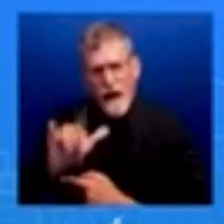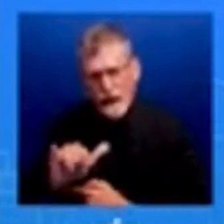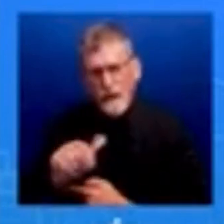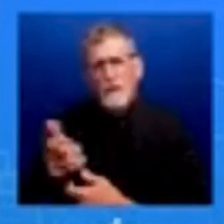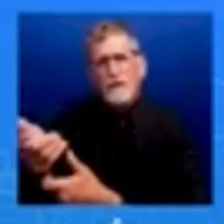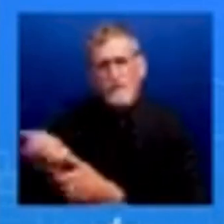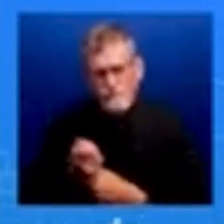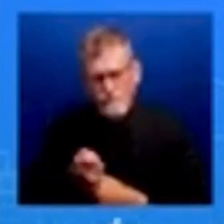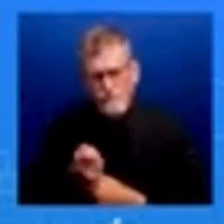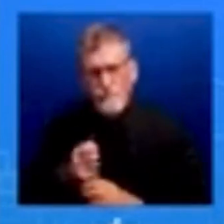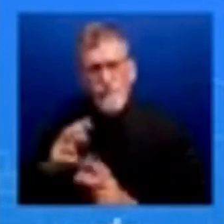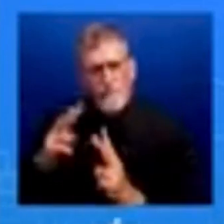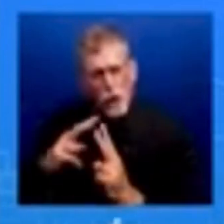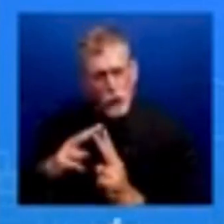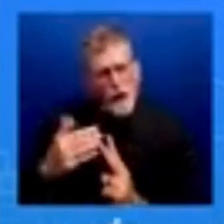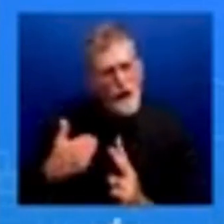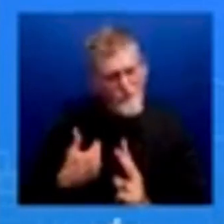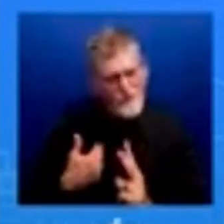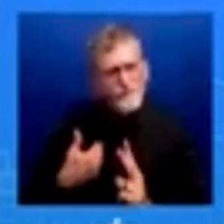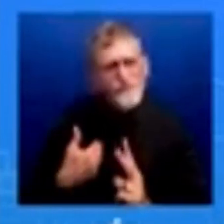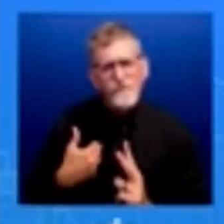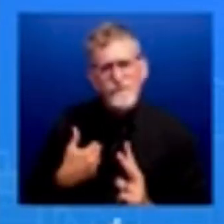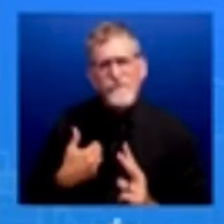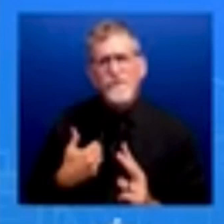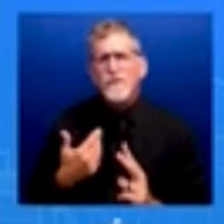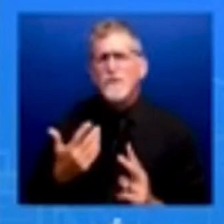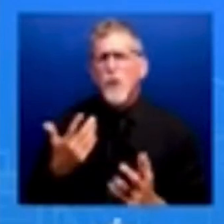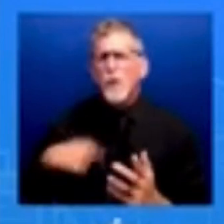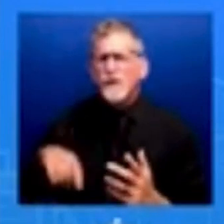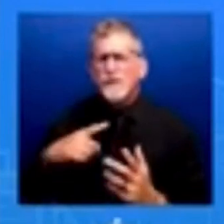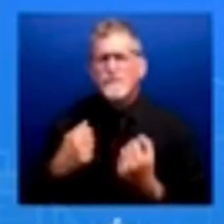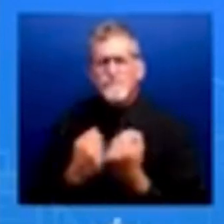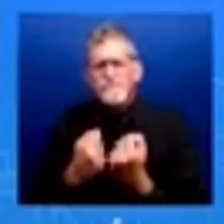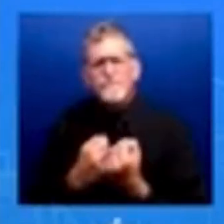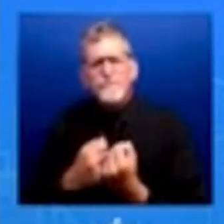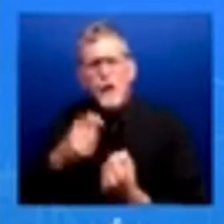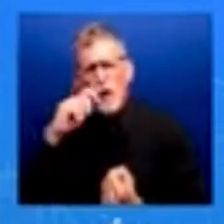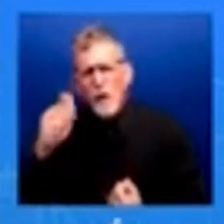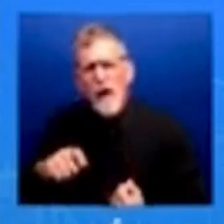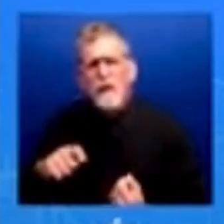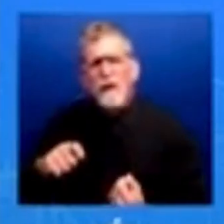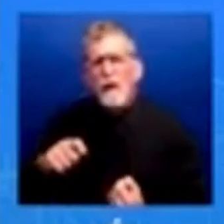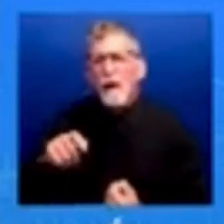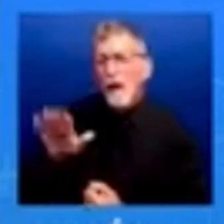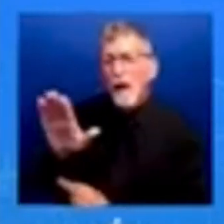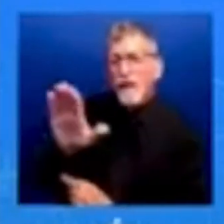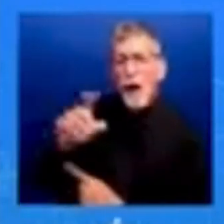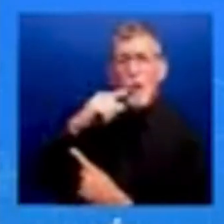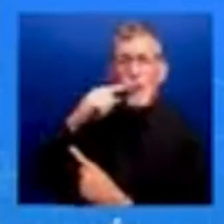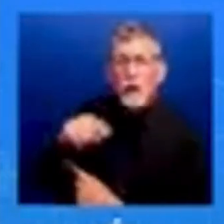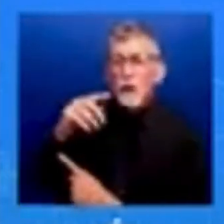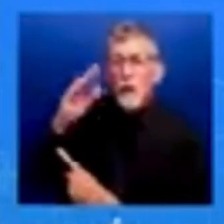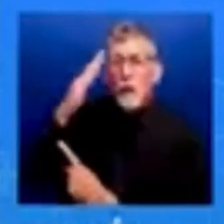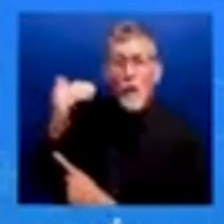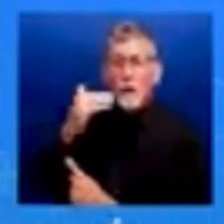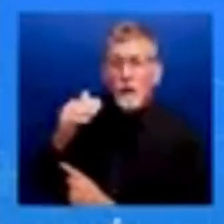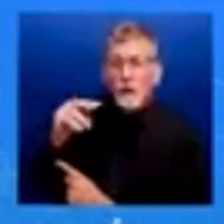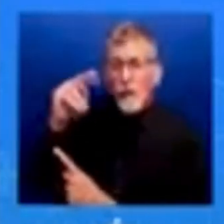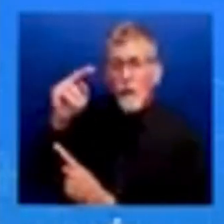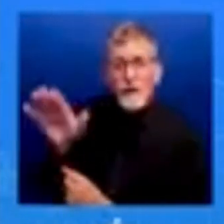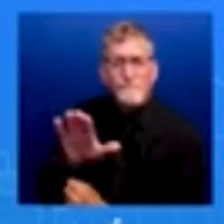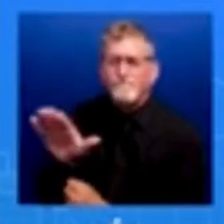Ukraine as they're fighting this unjust war. I'm not going to speak to that meeting. And just one closer to home. Congressman